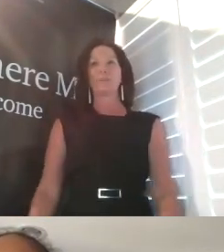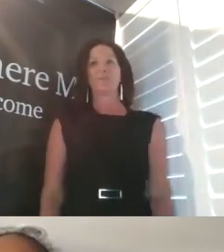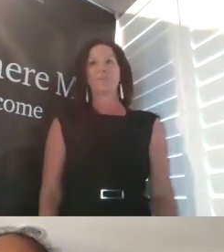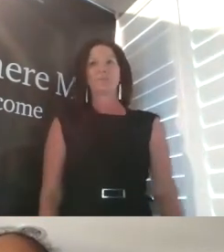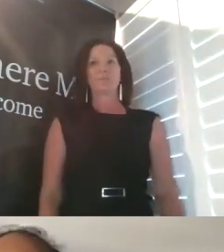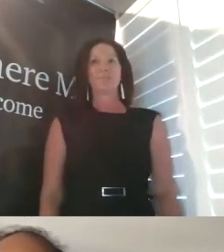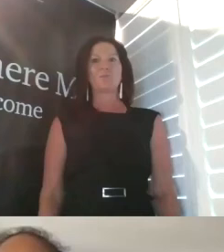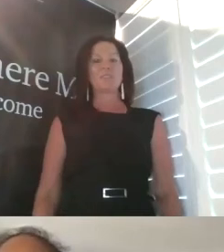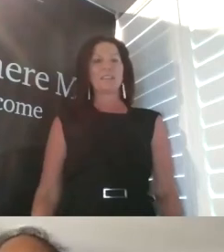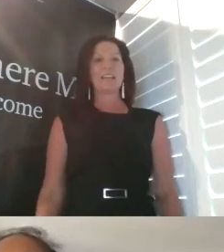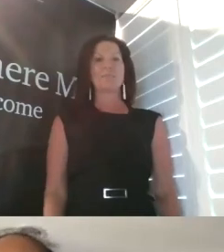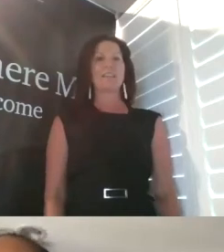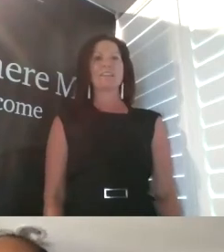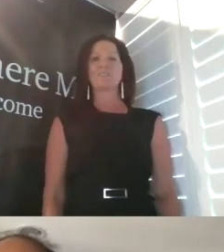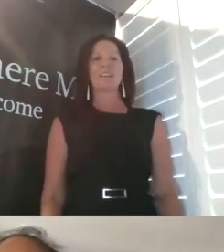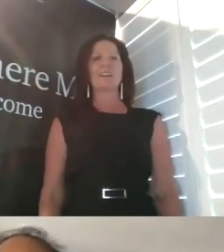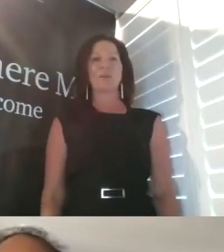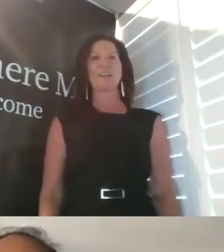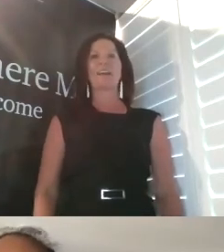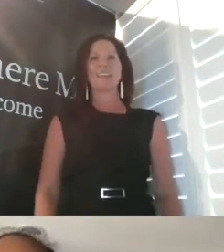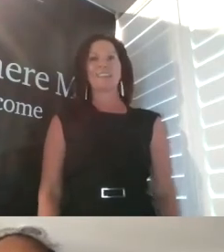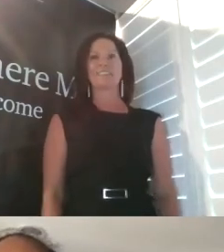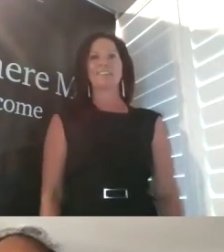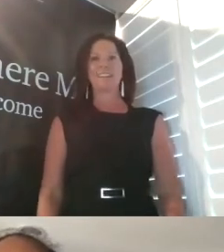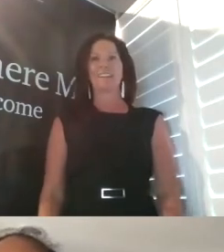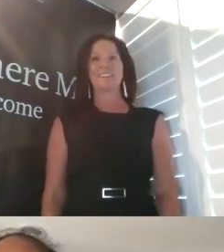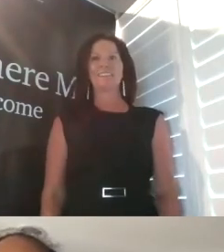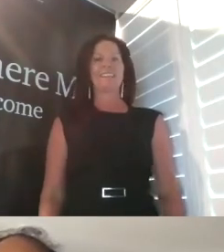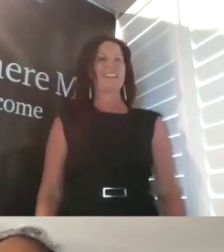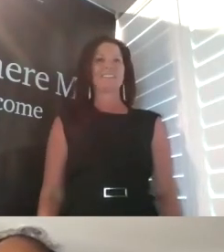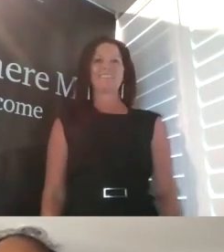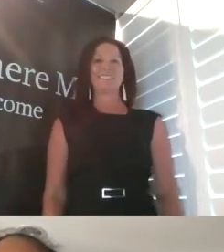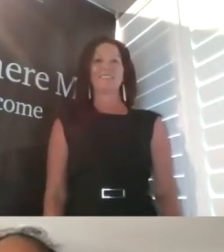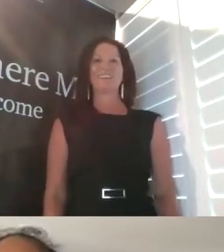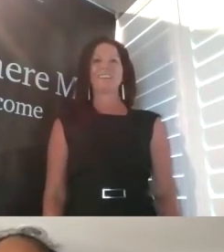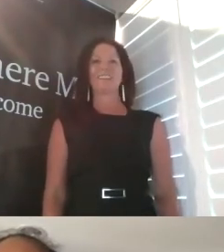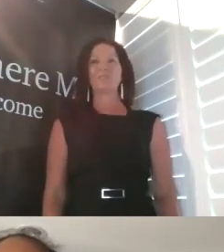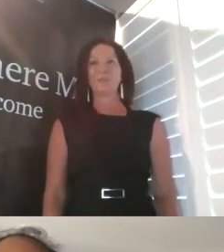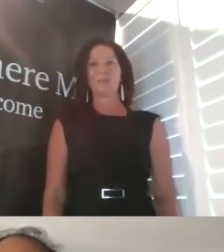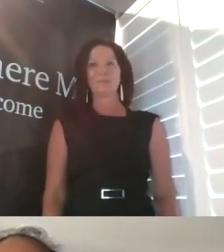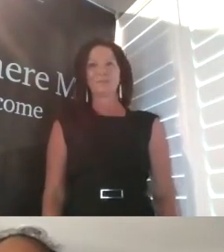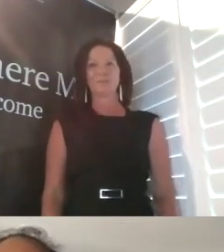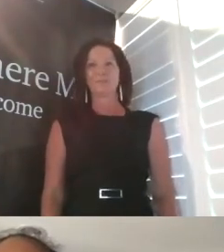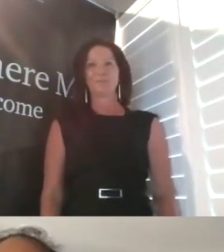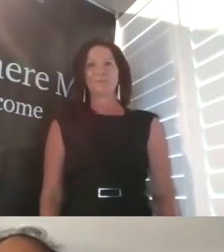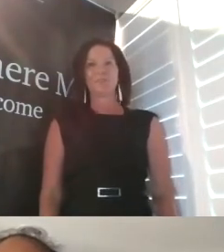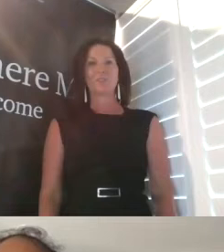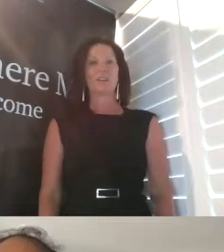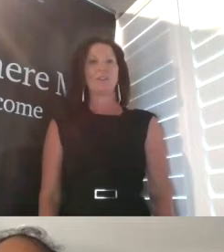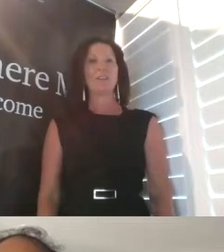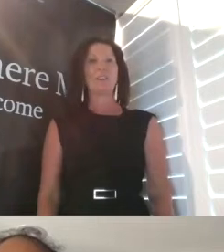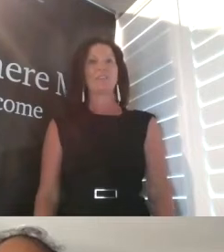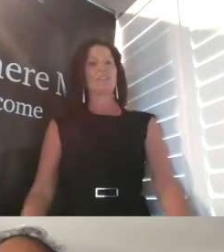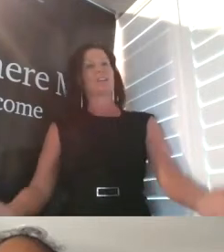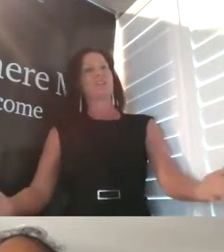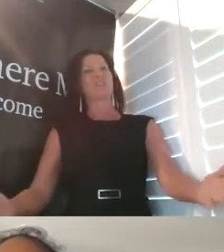kōrua. Ko tēnei he mihi atu ki a koe a Agnes Naira, tēnā koe te wahine toa. Ka